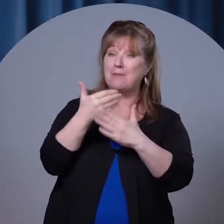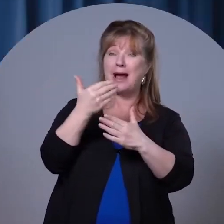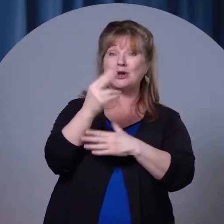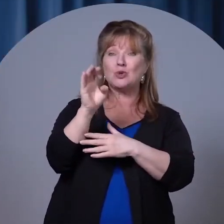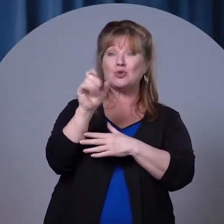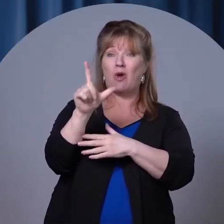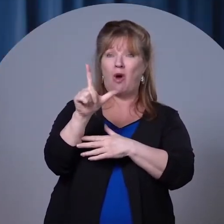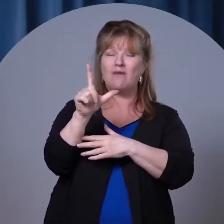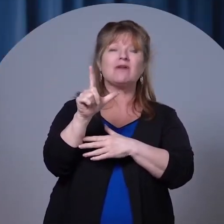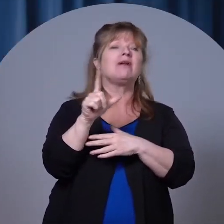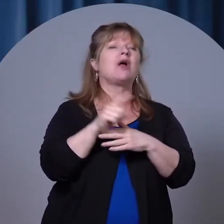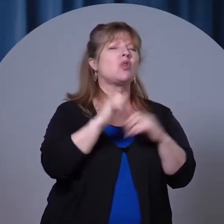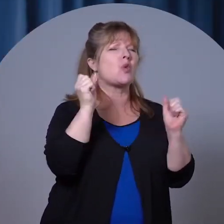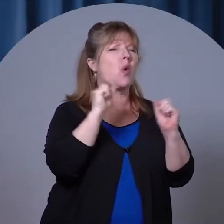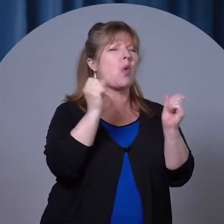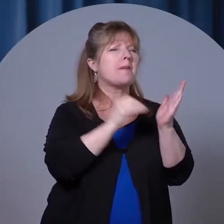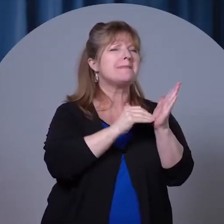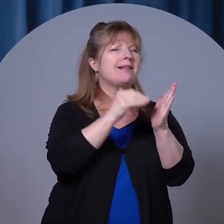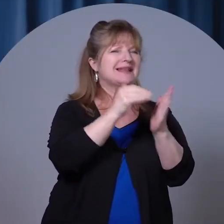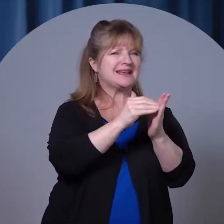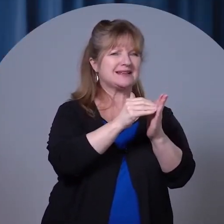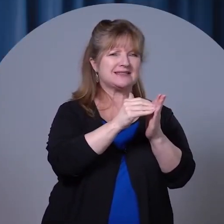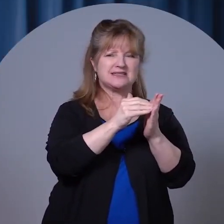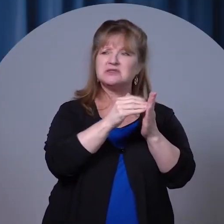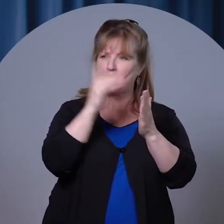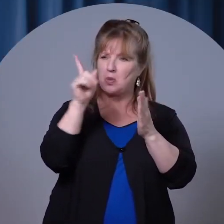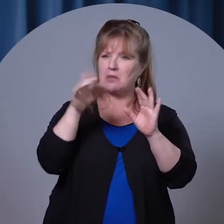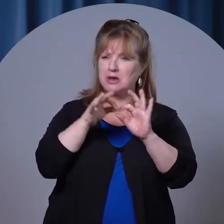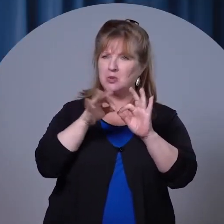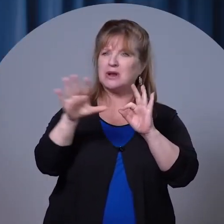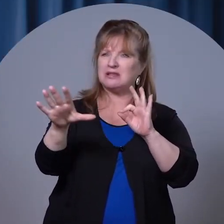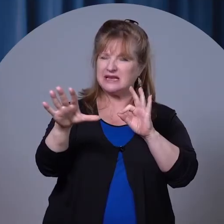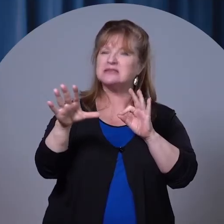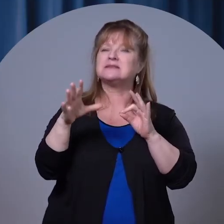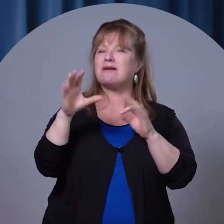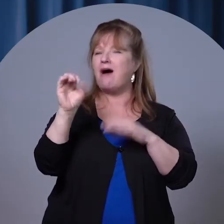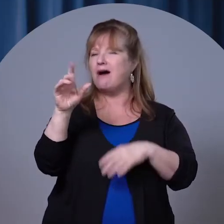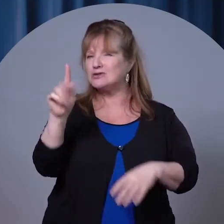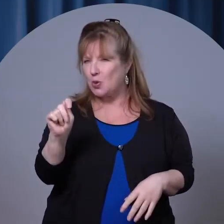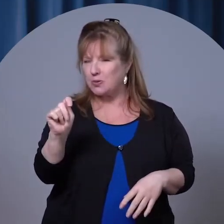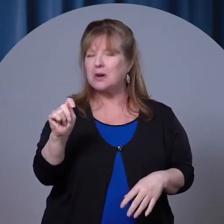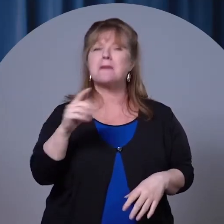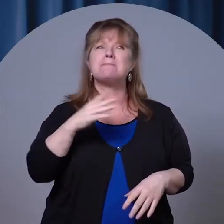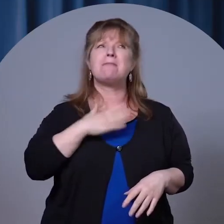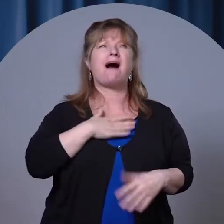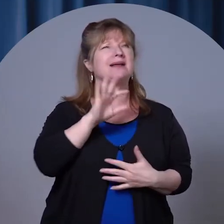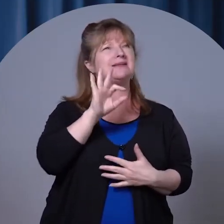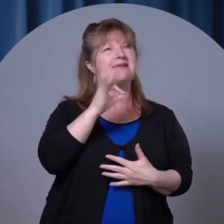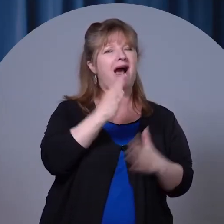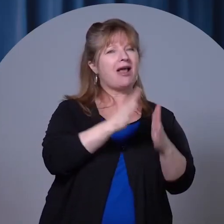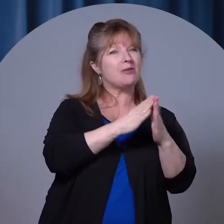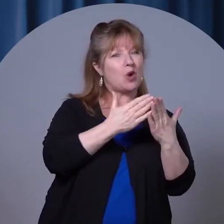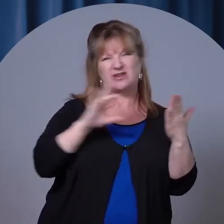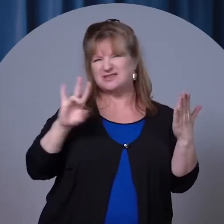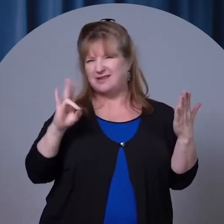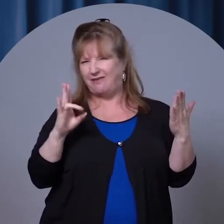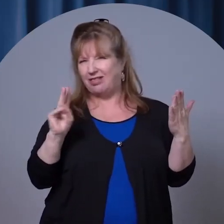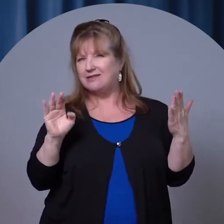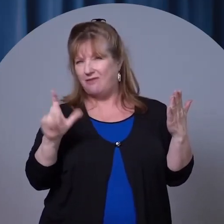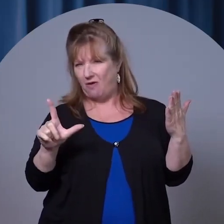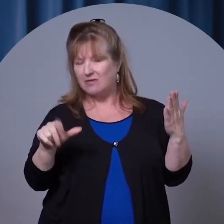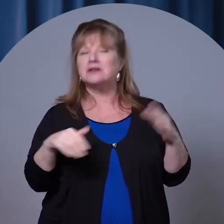we provide tuition assistance for families in need. And finally, our conductors and coaches are professional musicians, many of whom